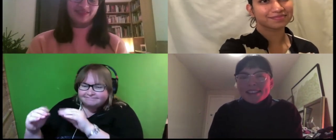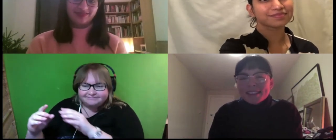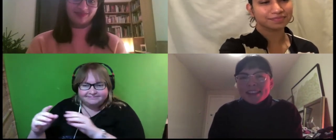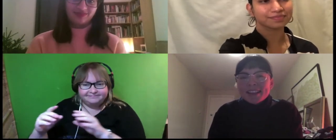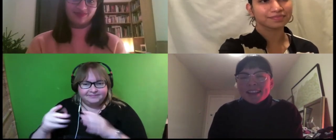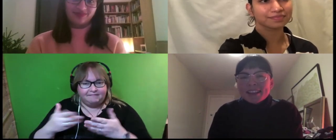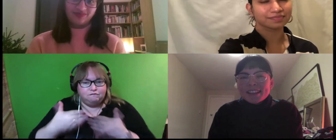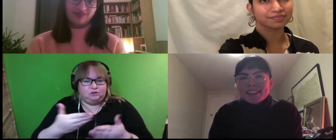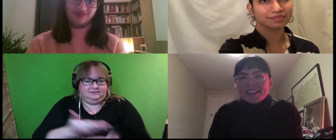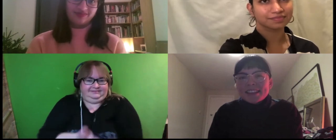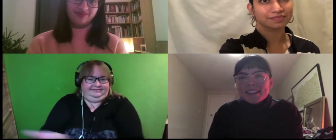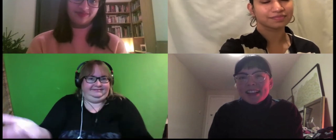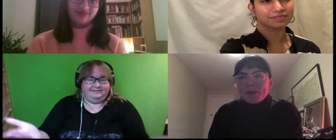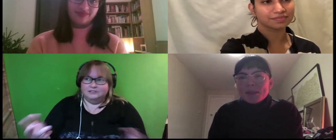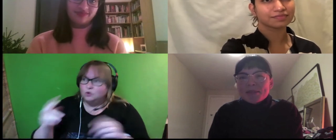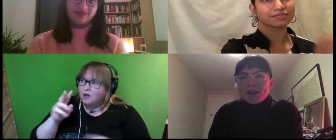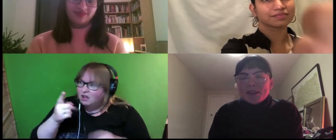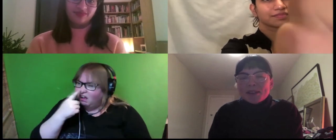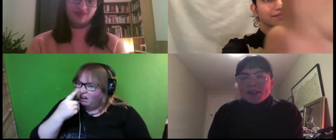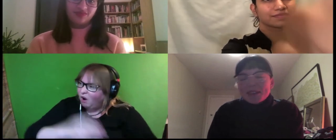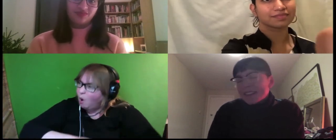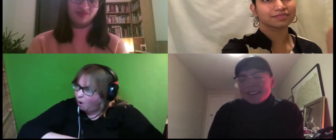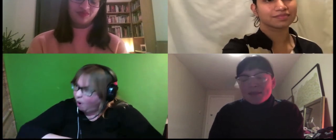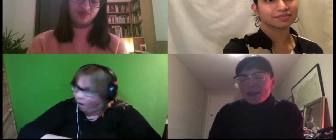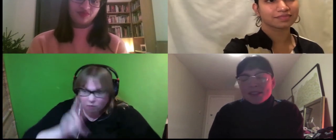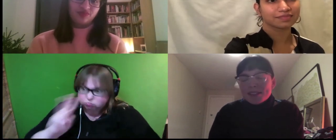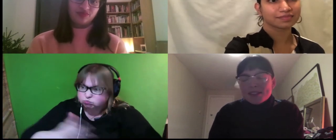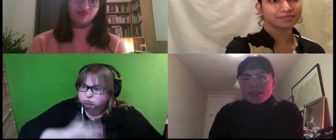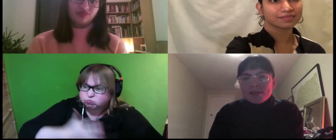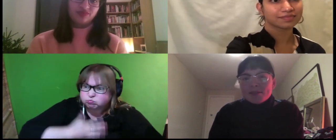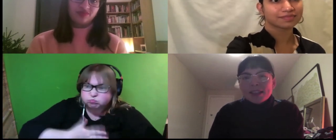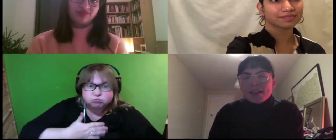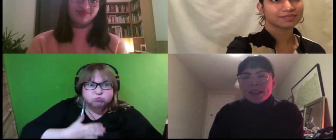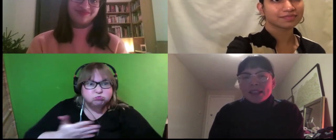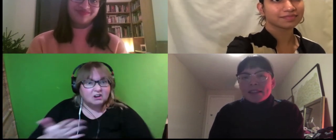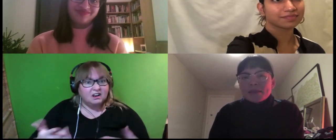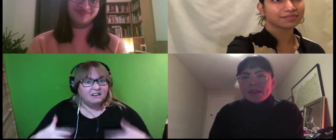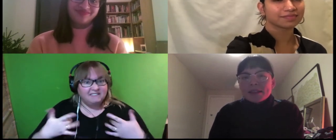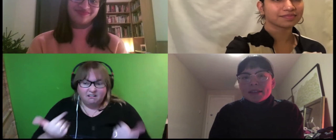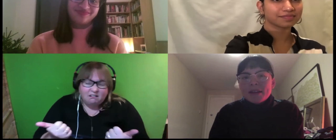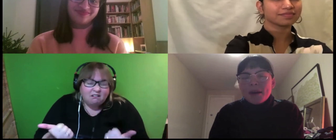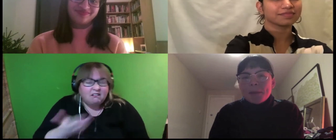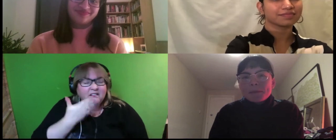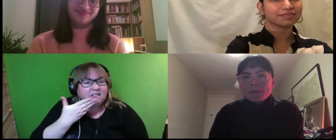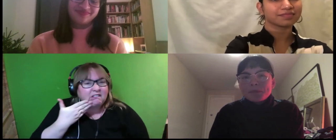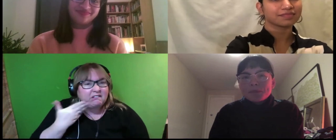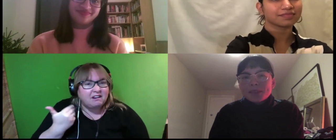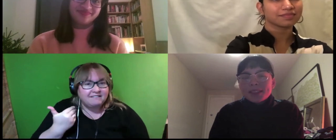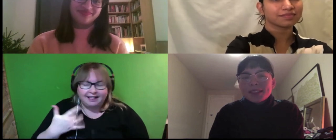this and listen in. It's felt just really lovely and intimate, and